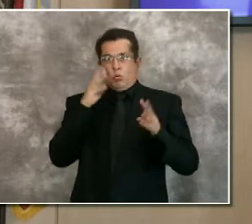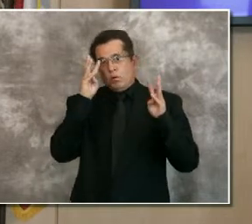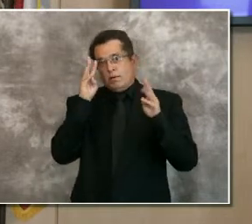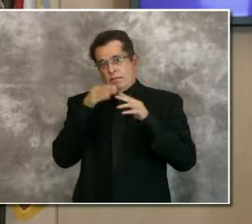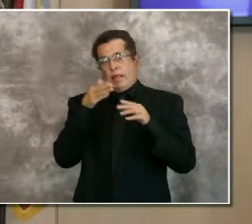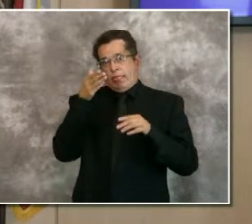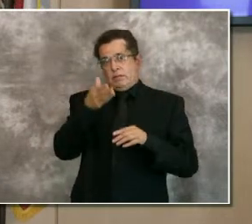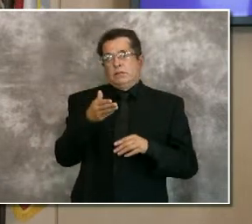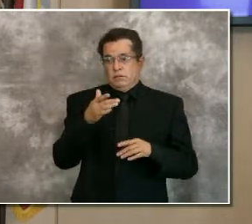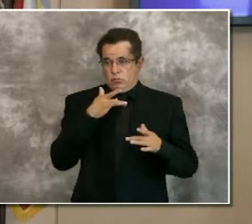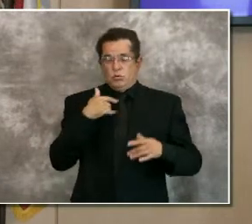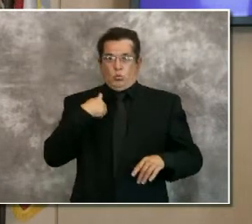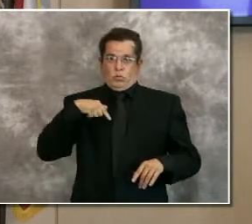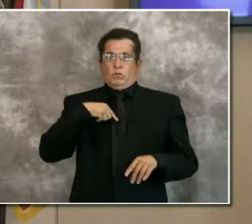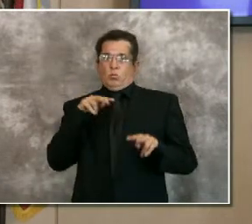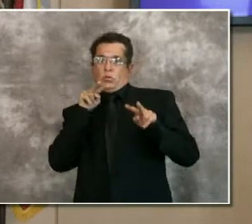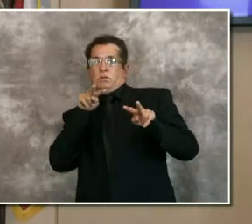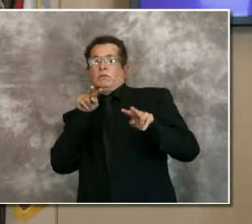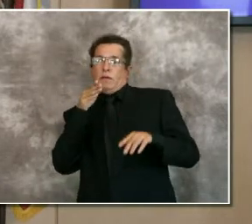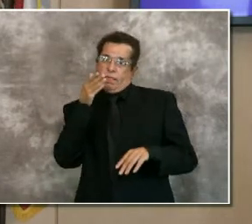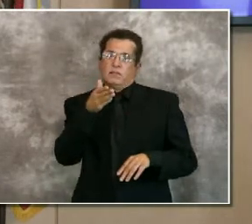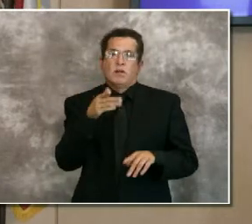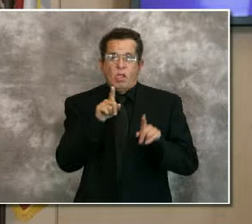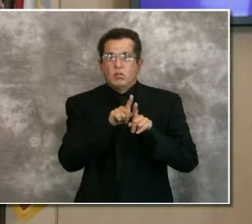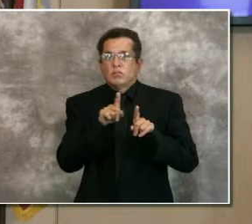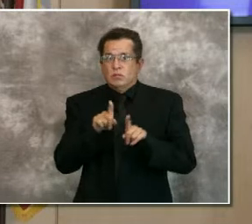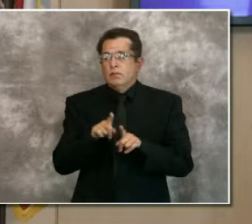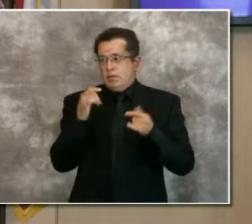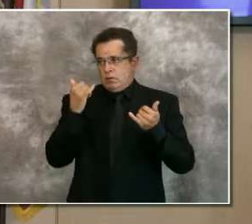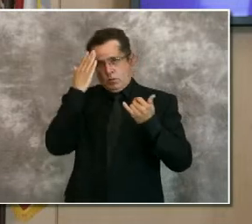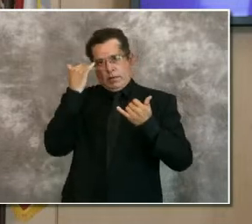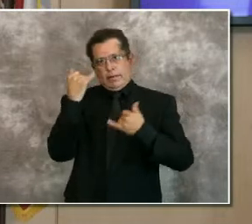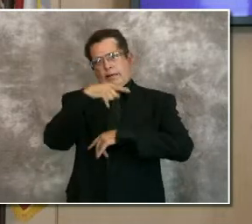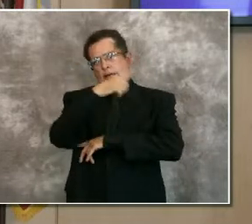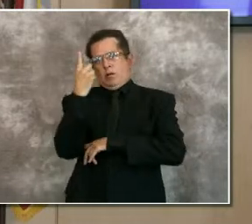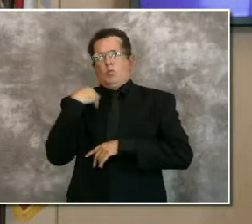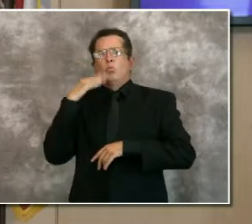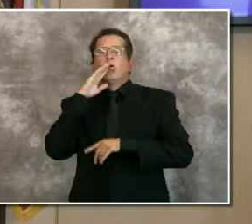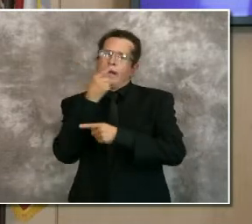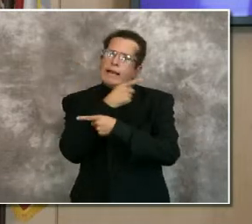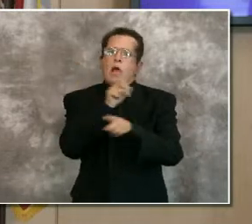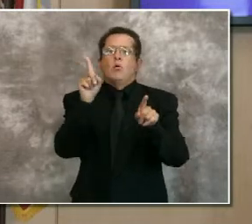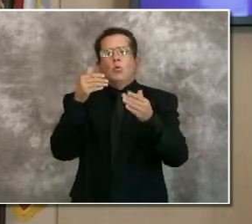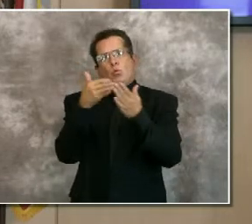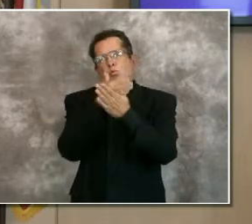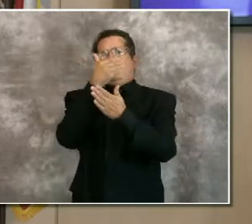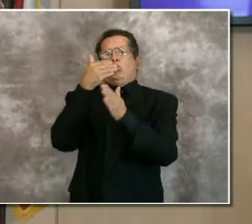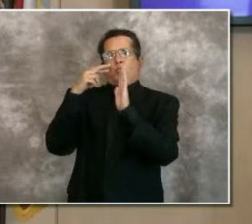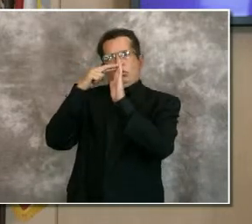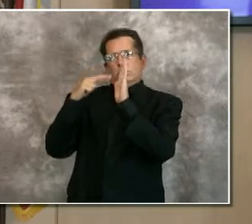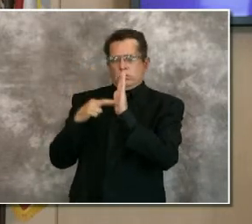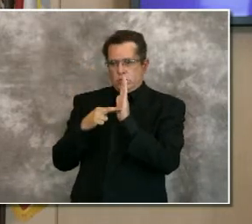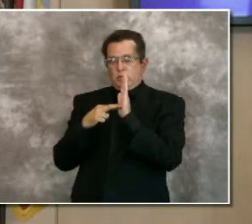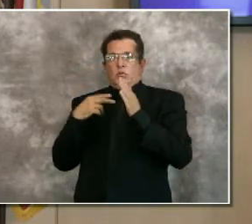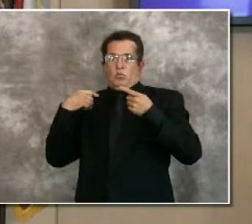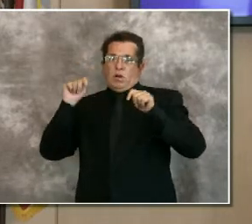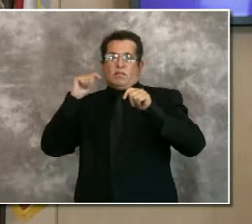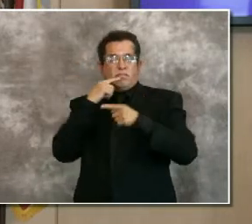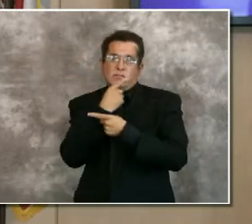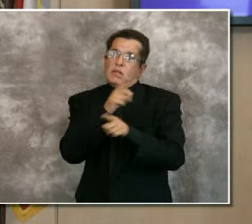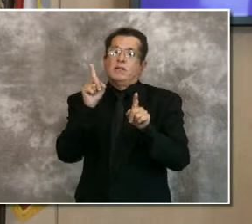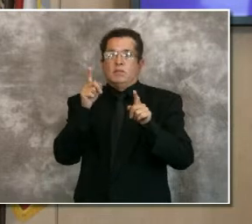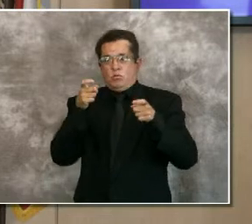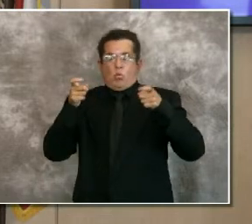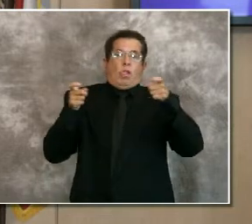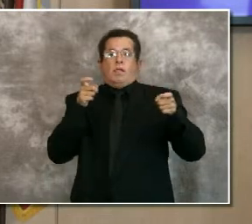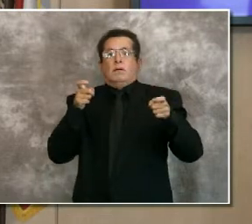it is very concerning to us also. That's why today we're going to be announcing new measures to regain control of